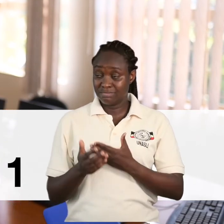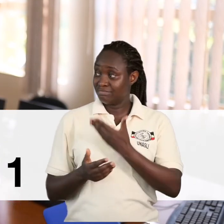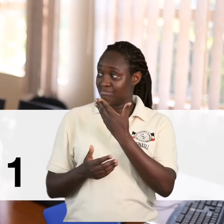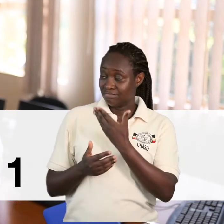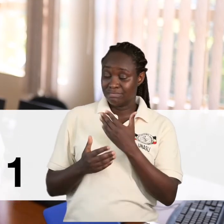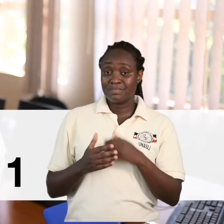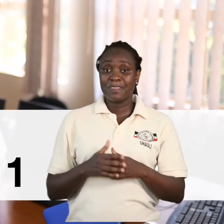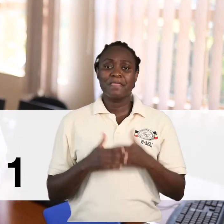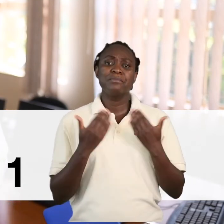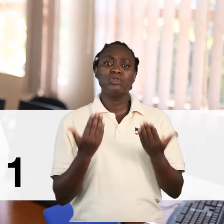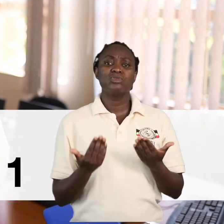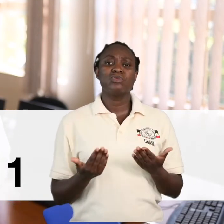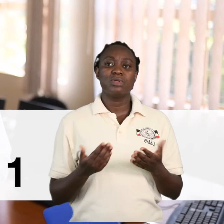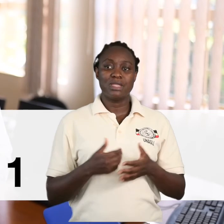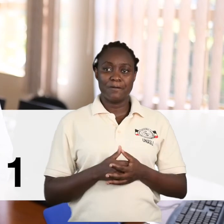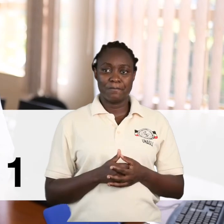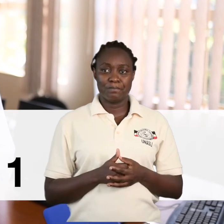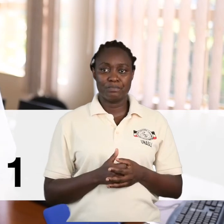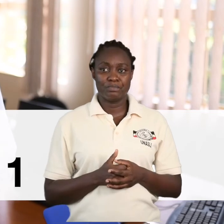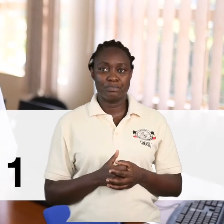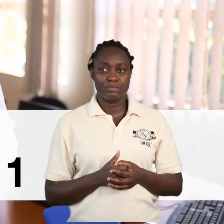So what you're going to do,